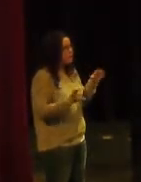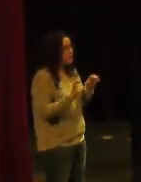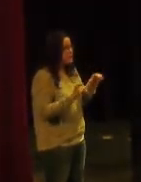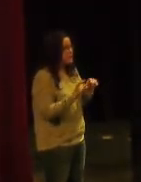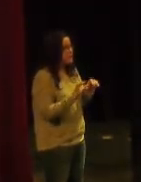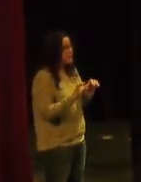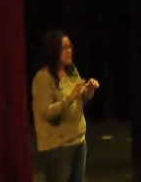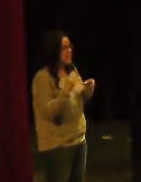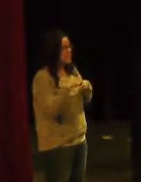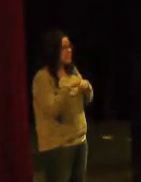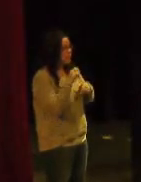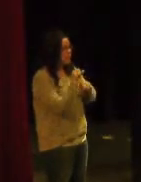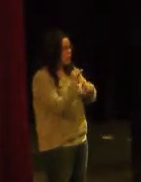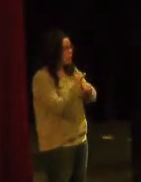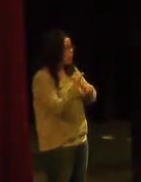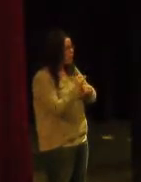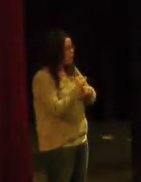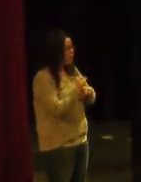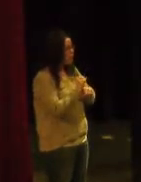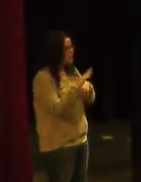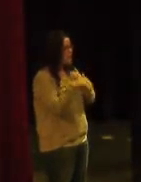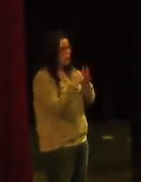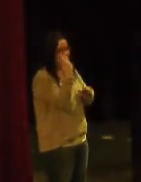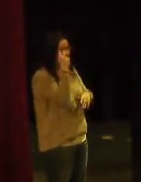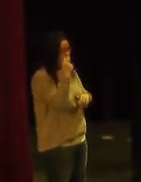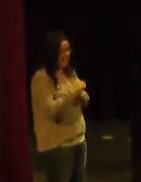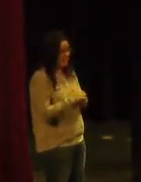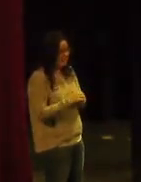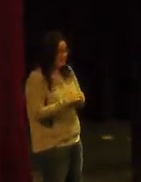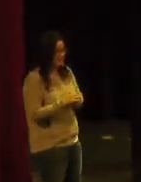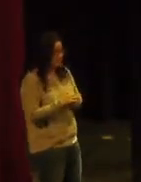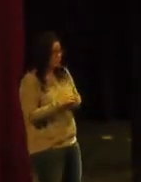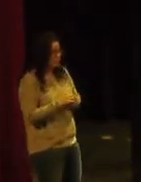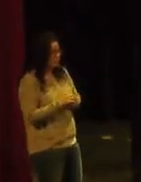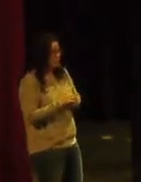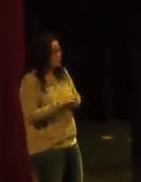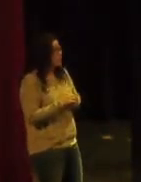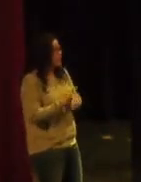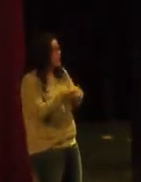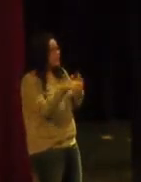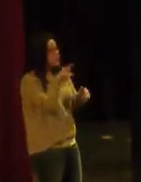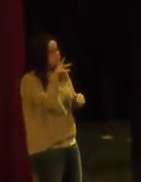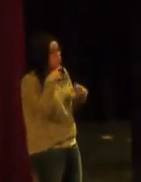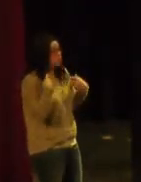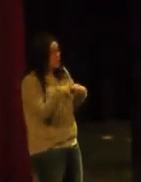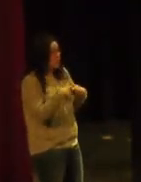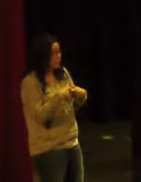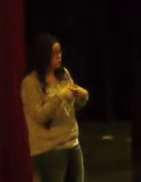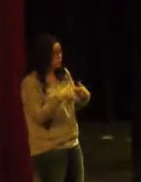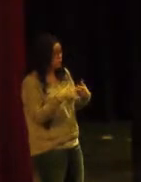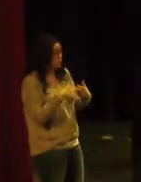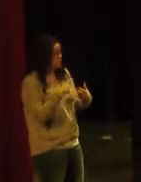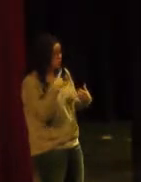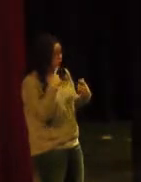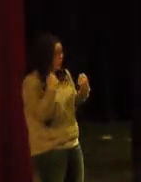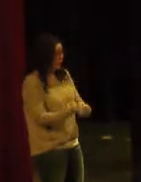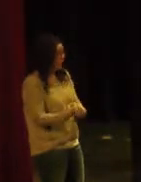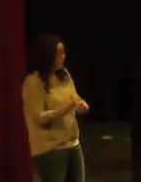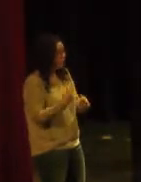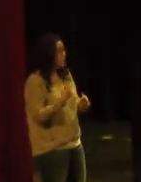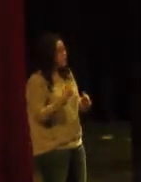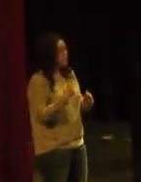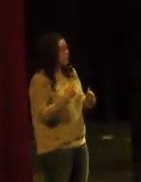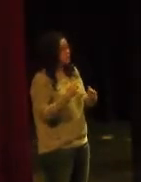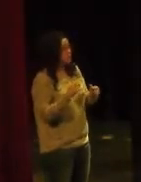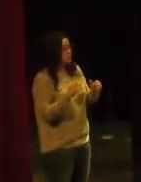the interior work were all Hispanics. And they all spoke Spanish pretty heavily. They stayed in a group